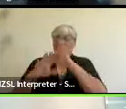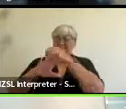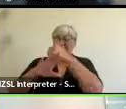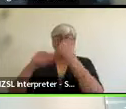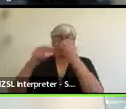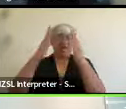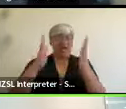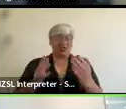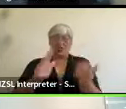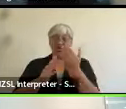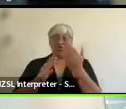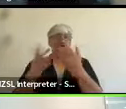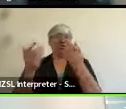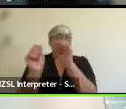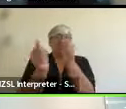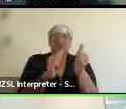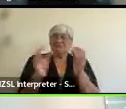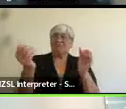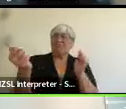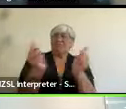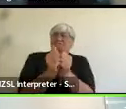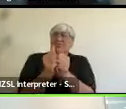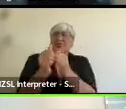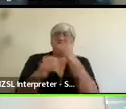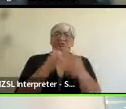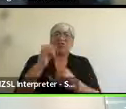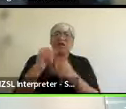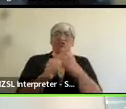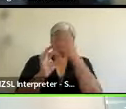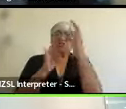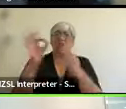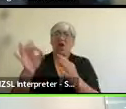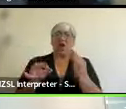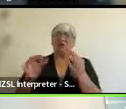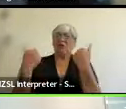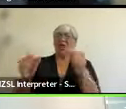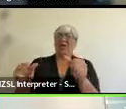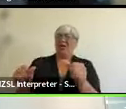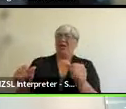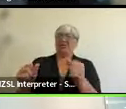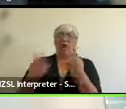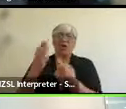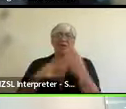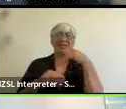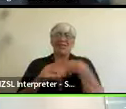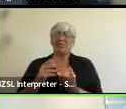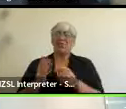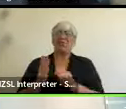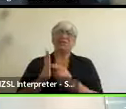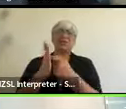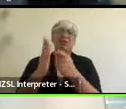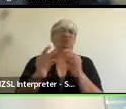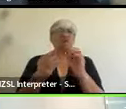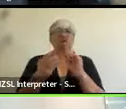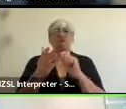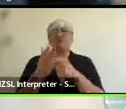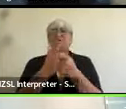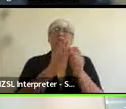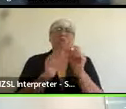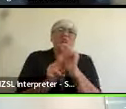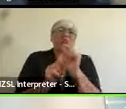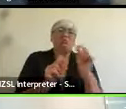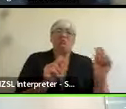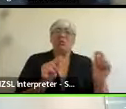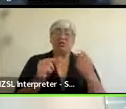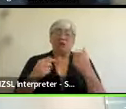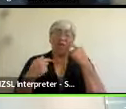except maintenance. So I think that it's a good financial investment for Aotearoa as well to have more